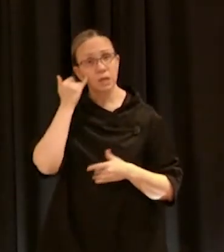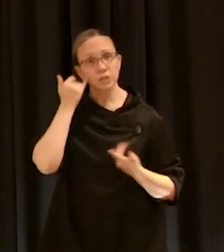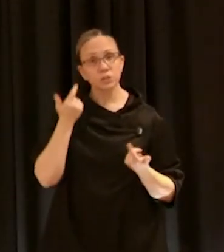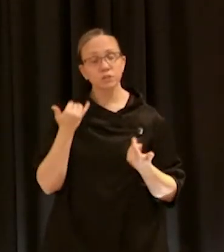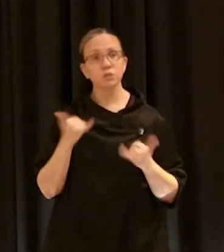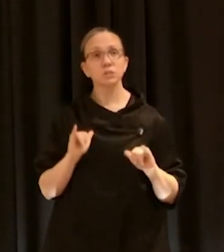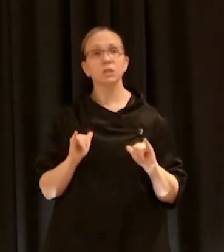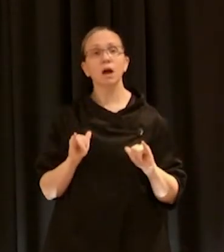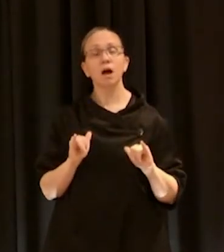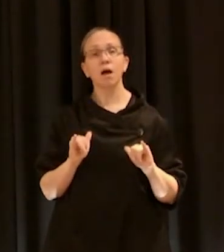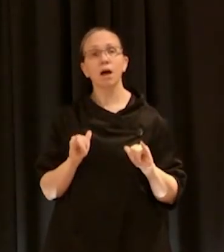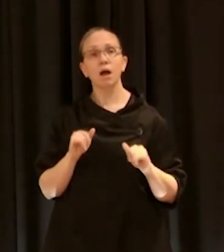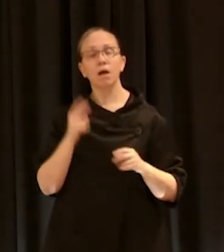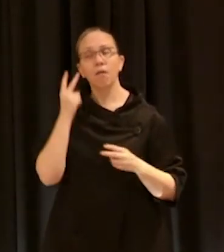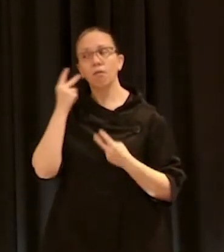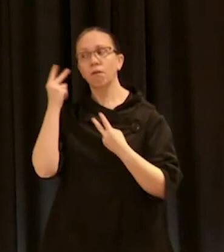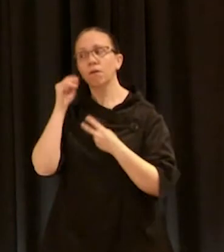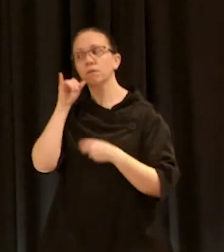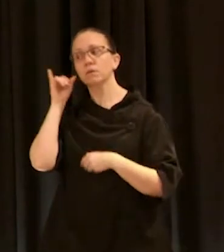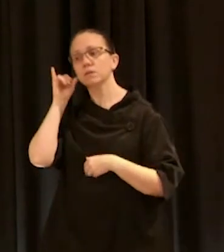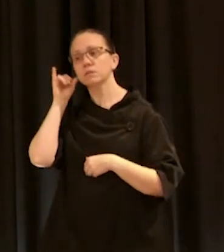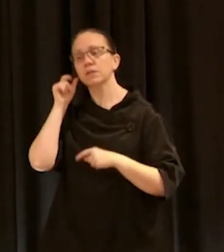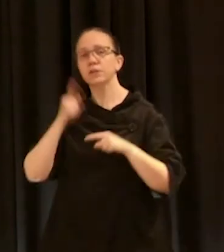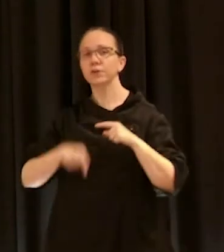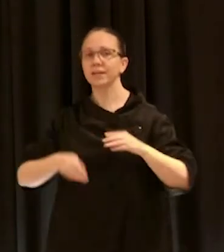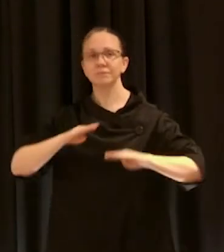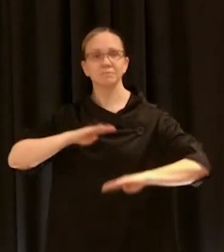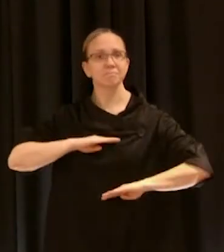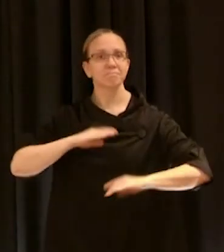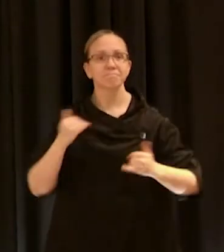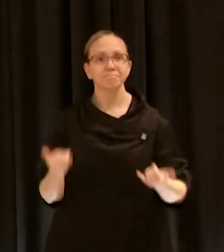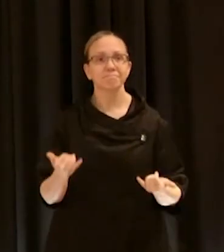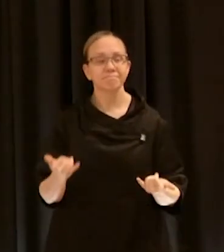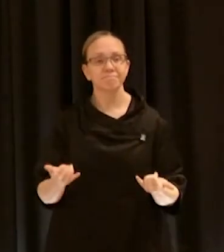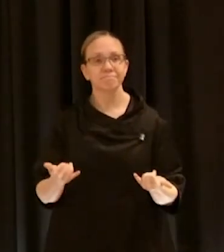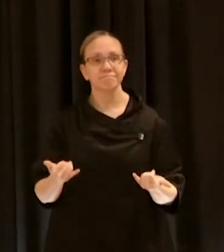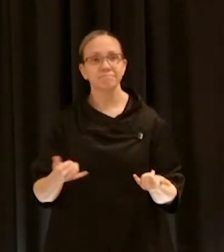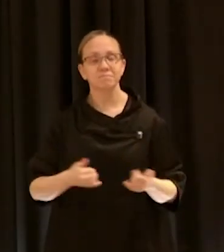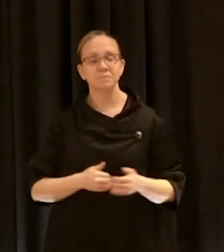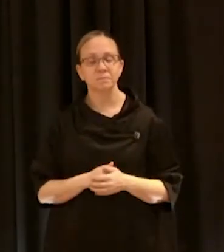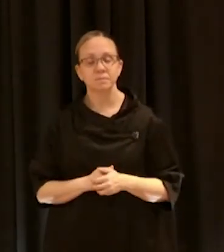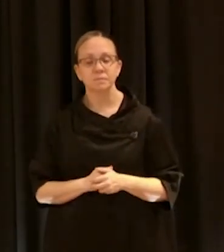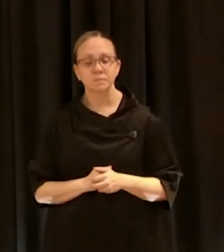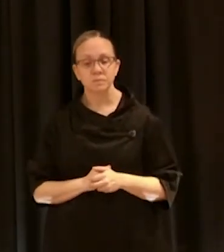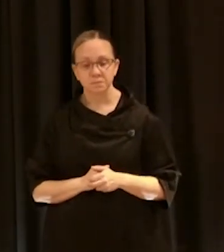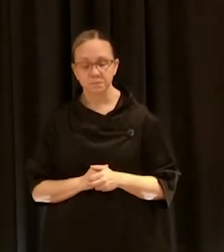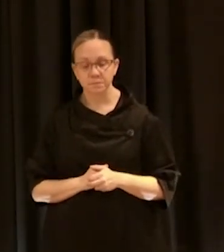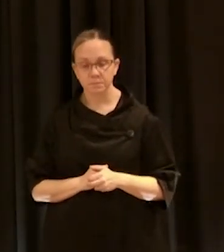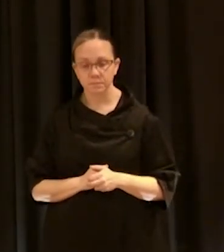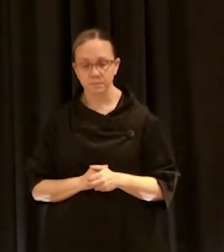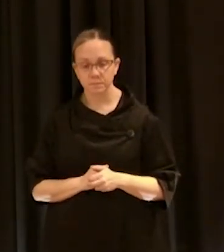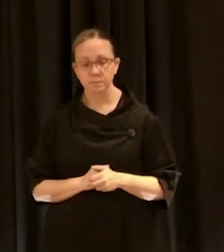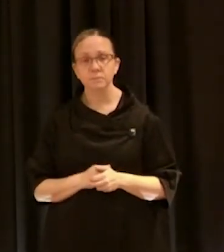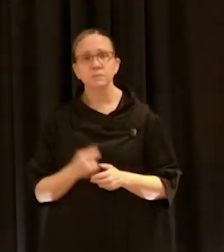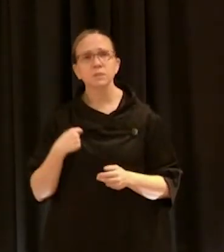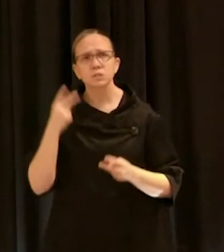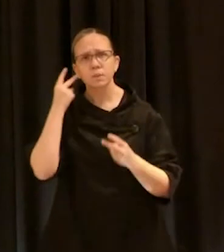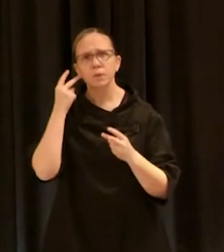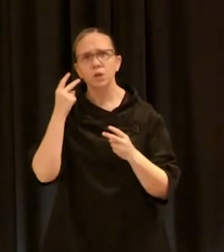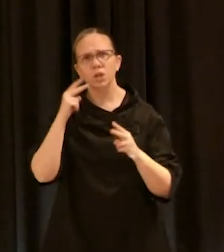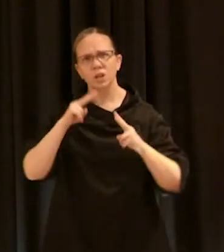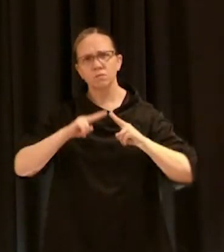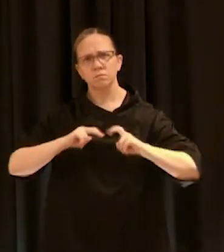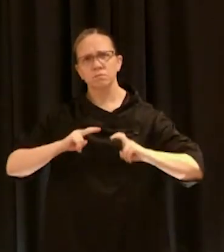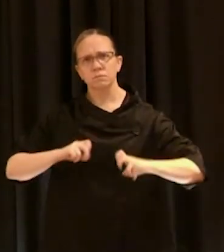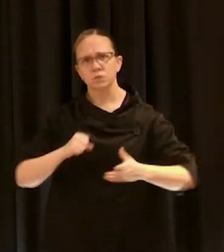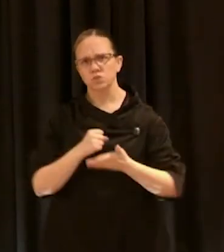still living on a success from yesterday, you're not able to fulfill what God has for you today. So I'm going to look back at our text.